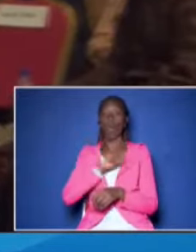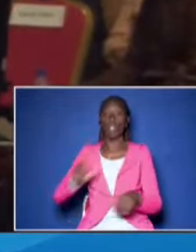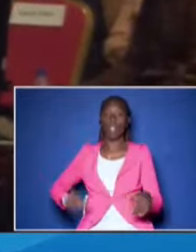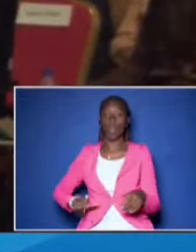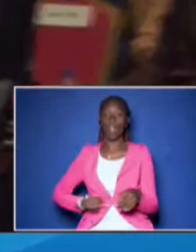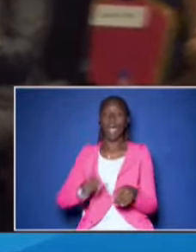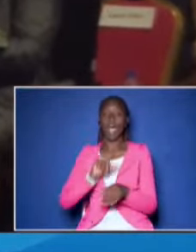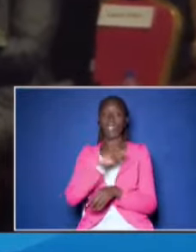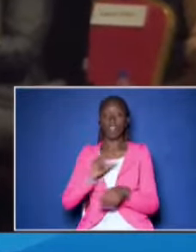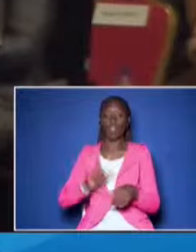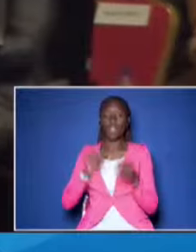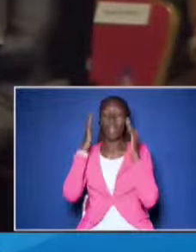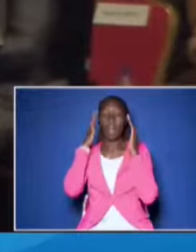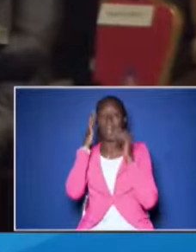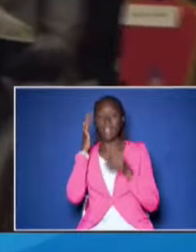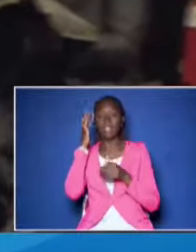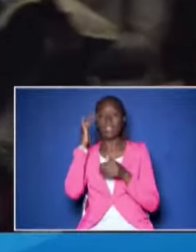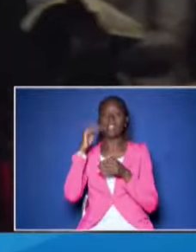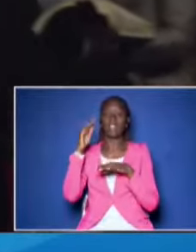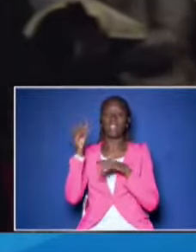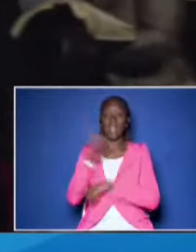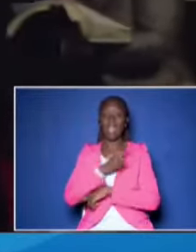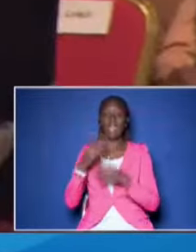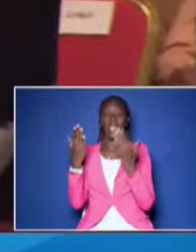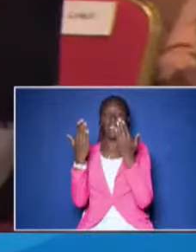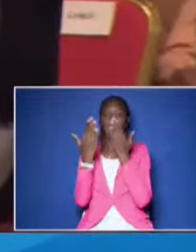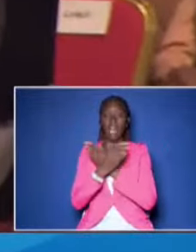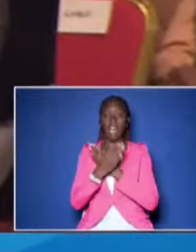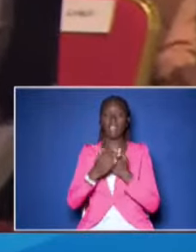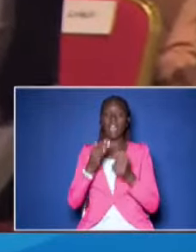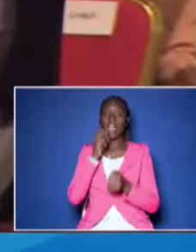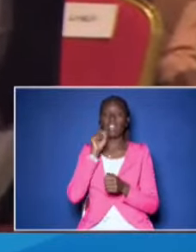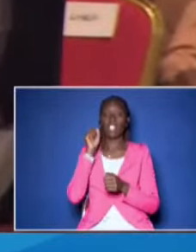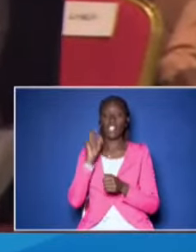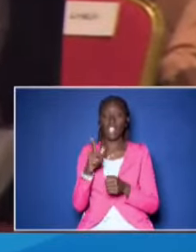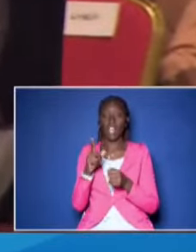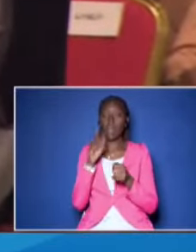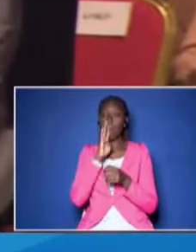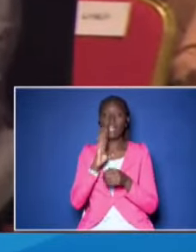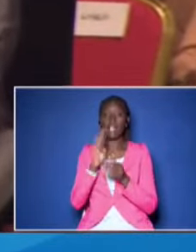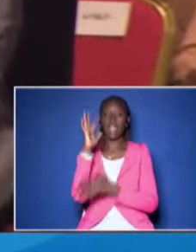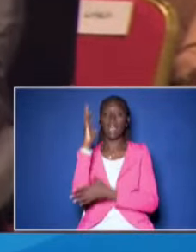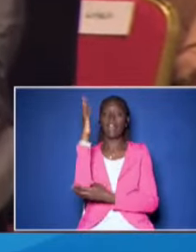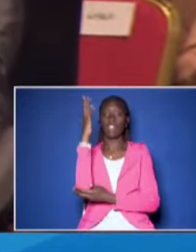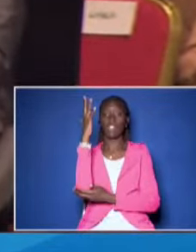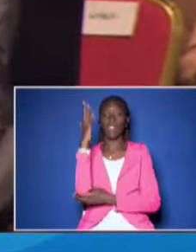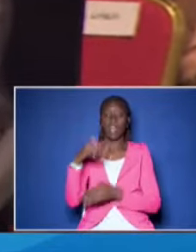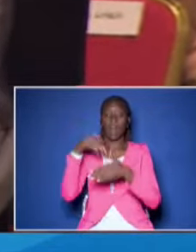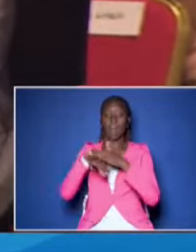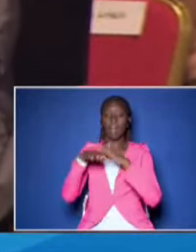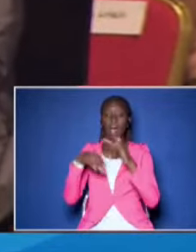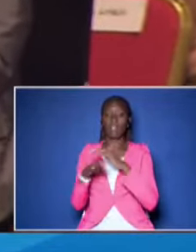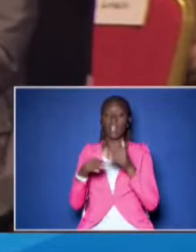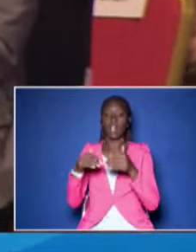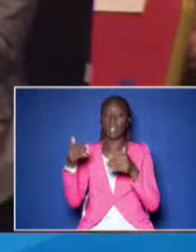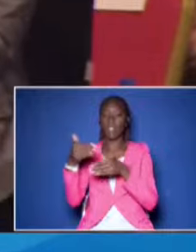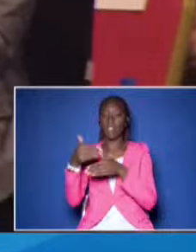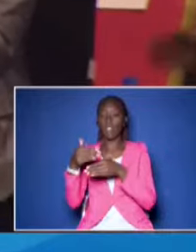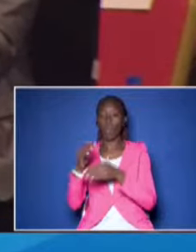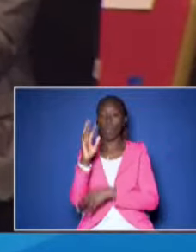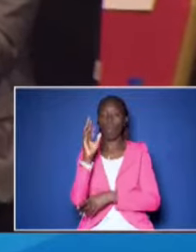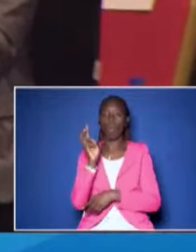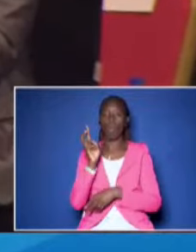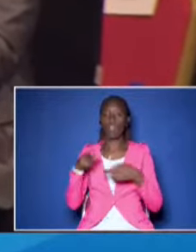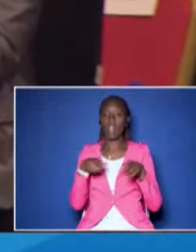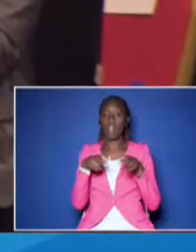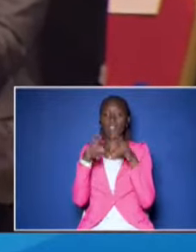law do he meditate and night he shall be like a tree planted be by the